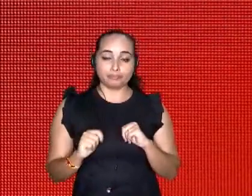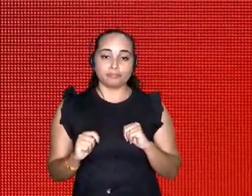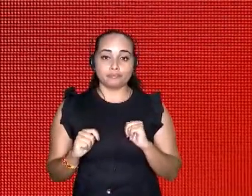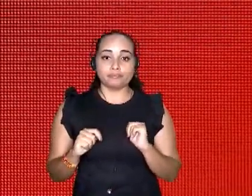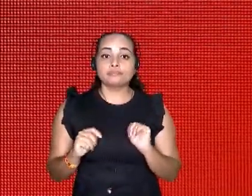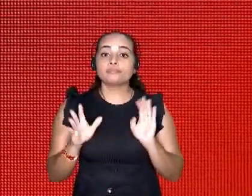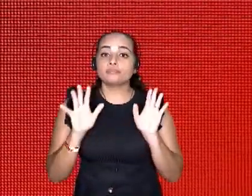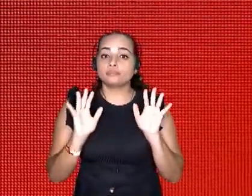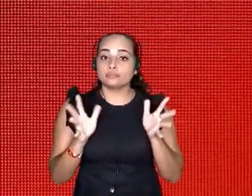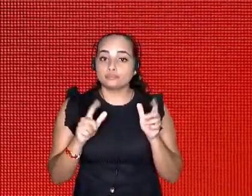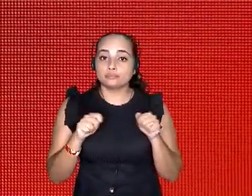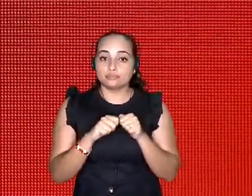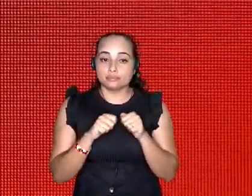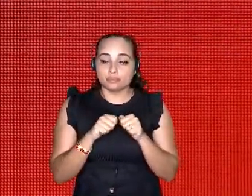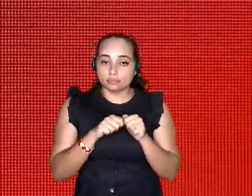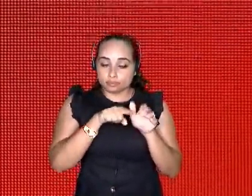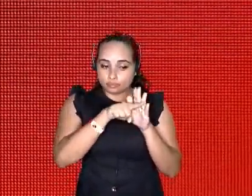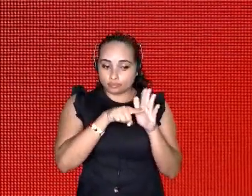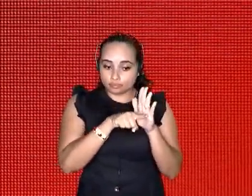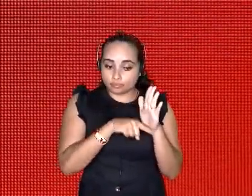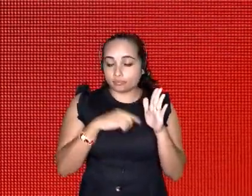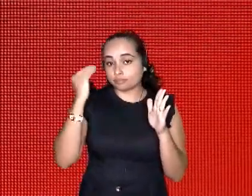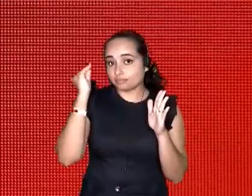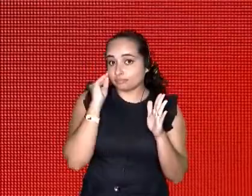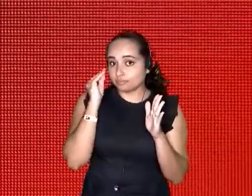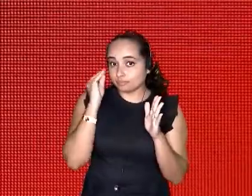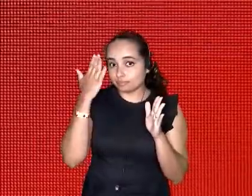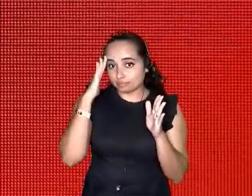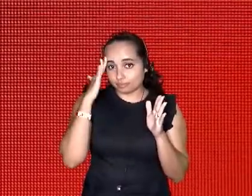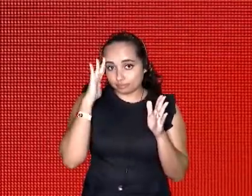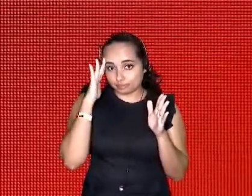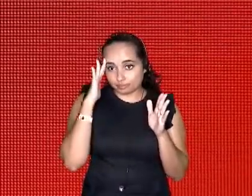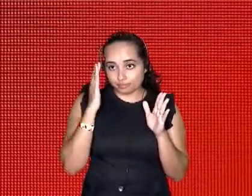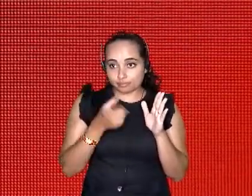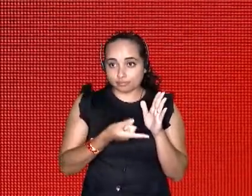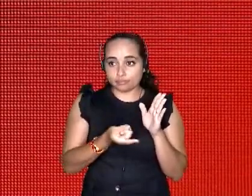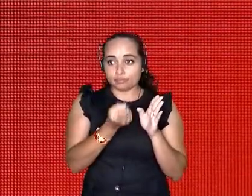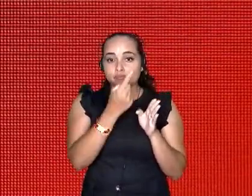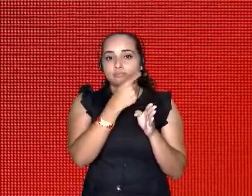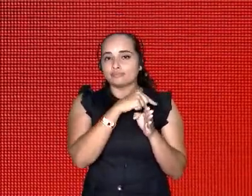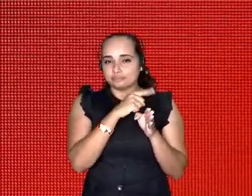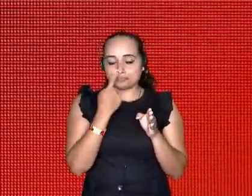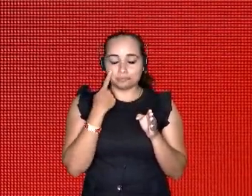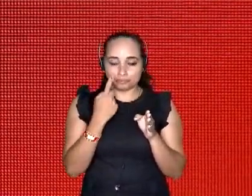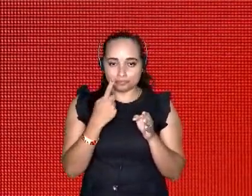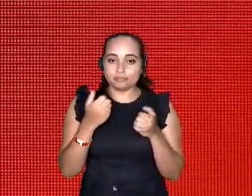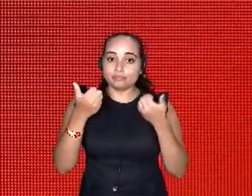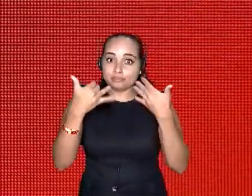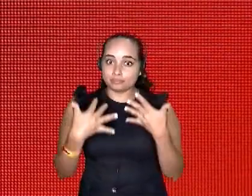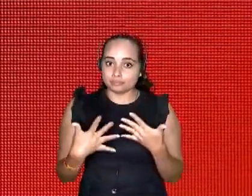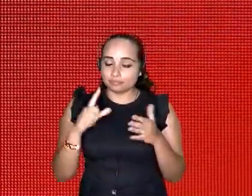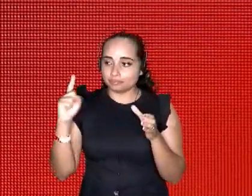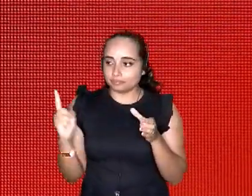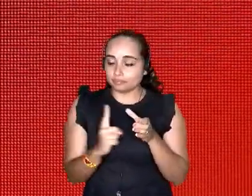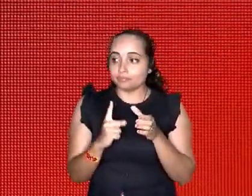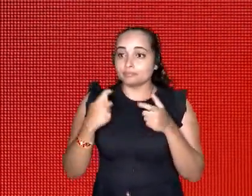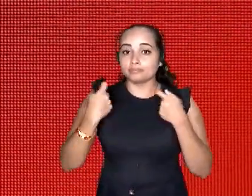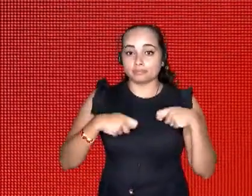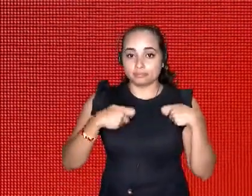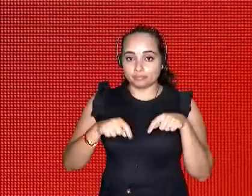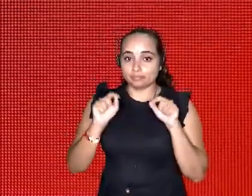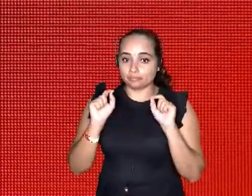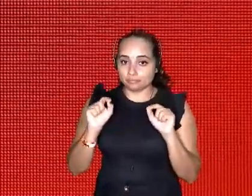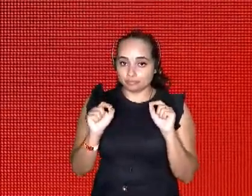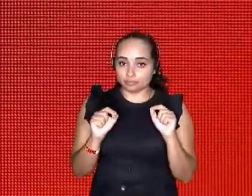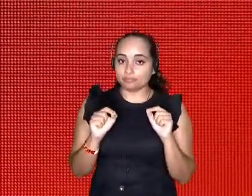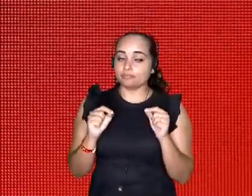analysis to figure out, maybe going back to that. In order to become a member, you need to adhere to certain